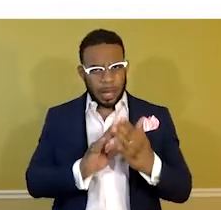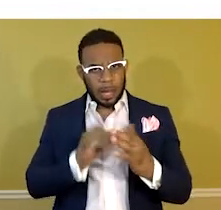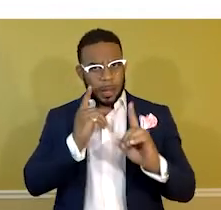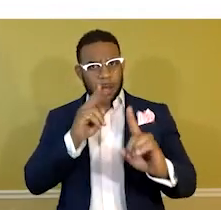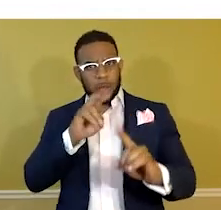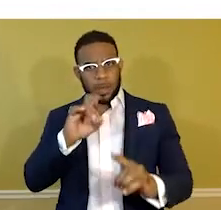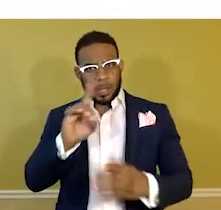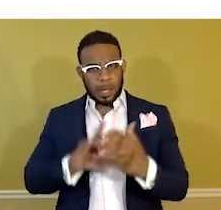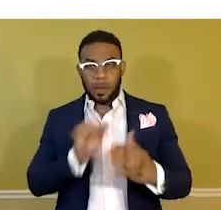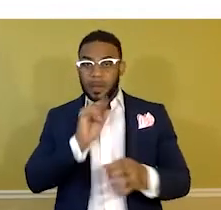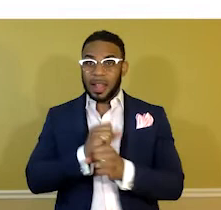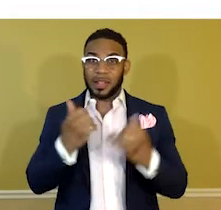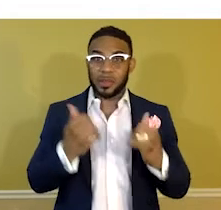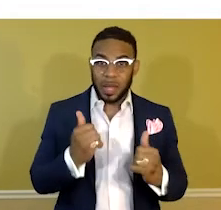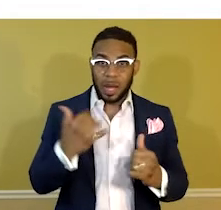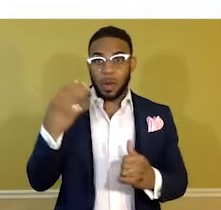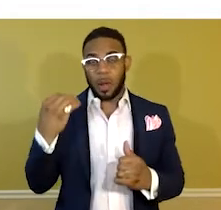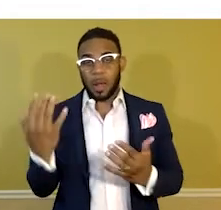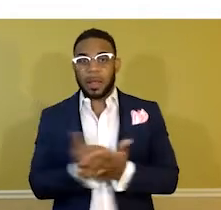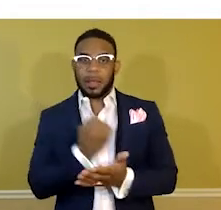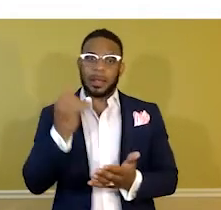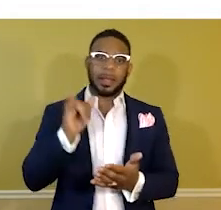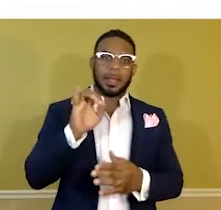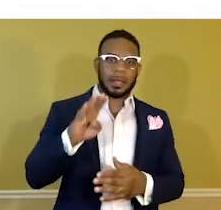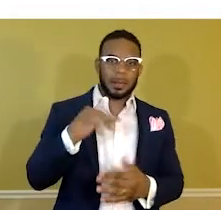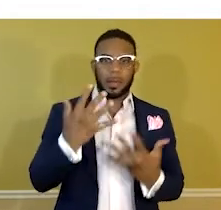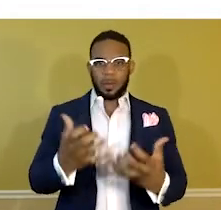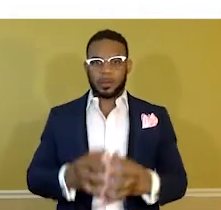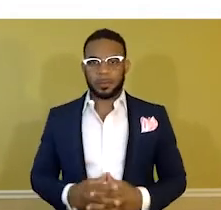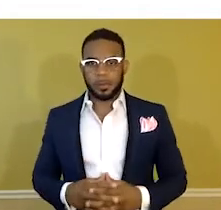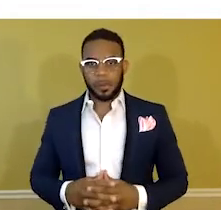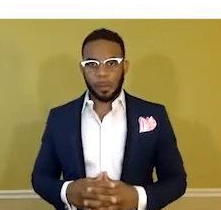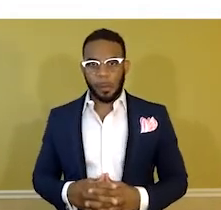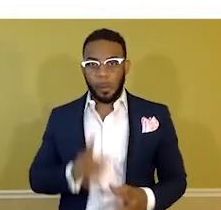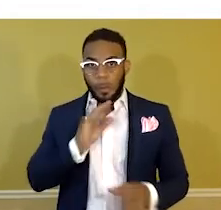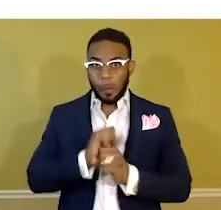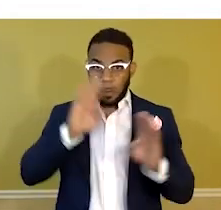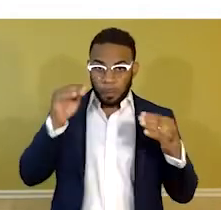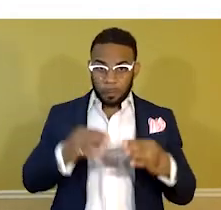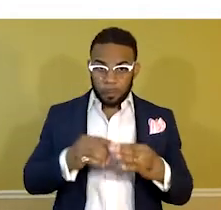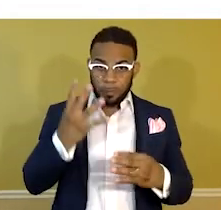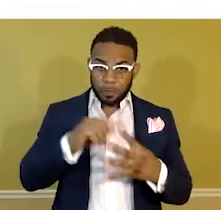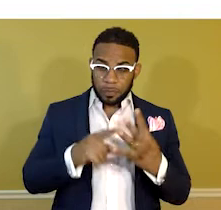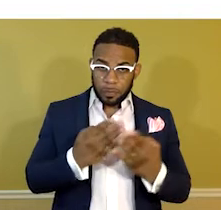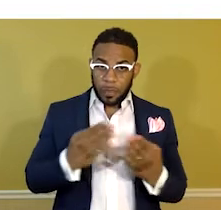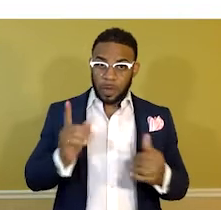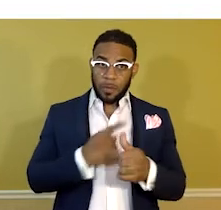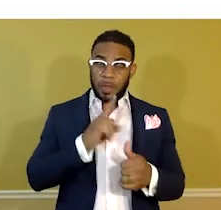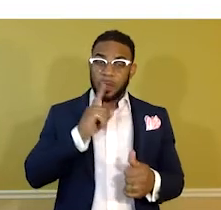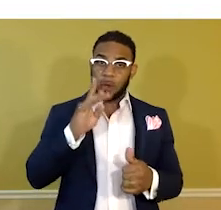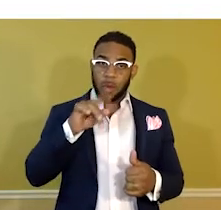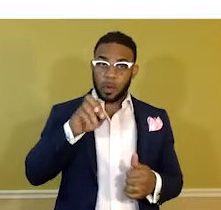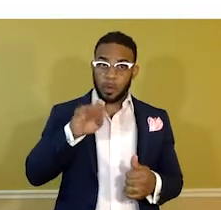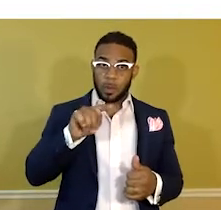UX designers when they're actually trying to go out and get that job that they want. It really comes down to four things. The first thing is your